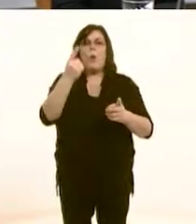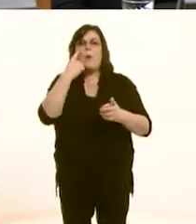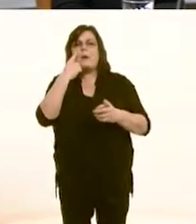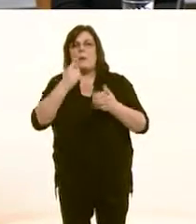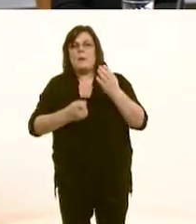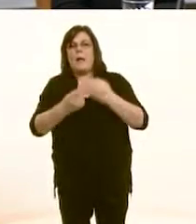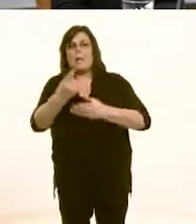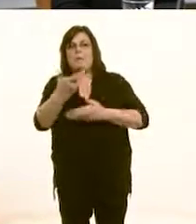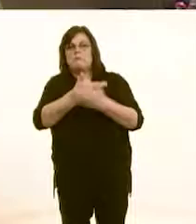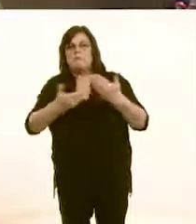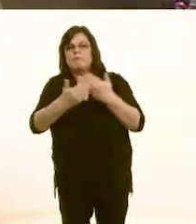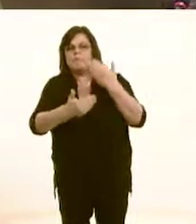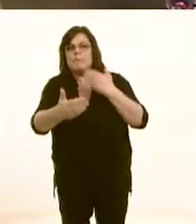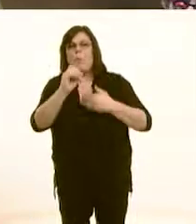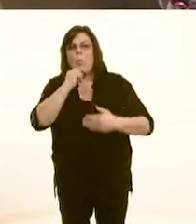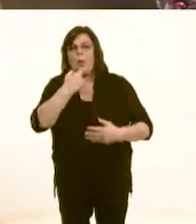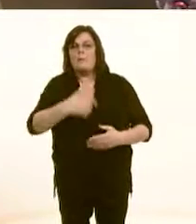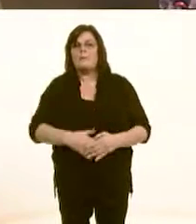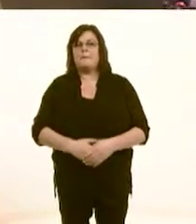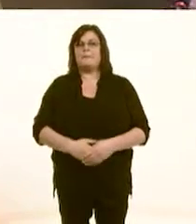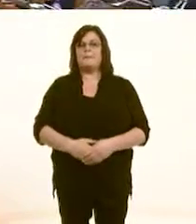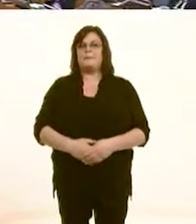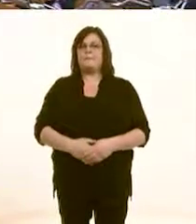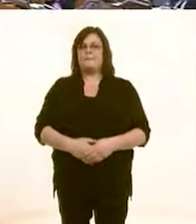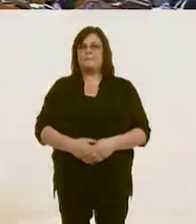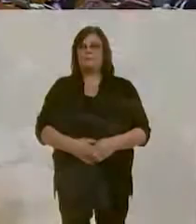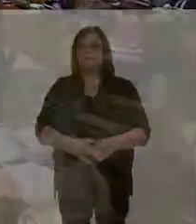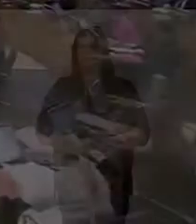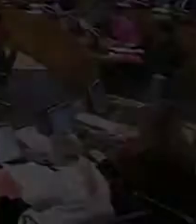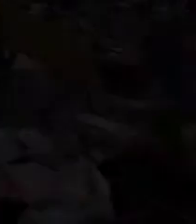few months between now and May. Thank you, First Minister. We now move to item two, which is a business...